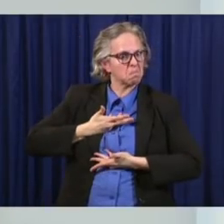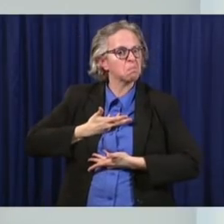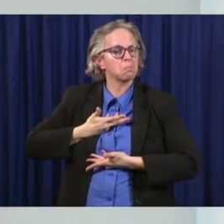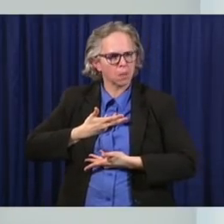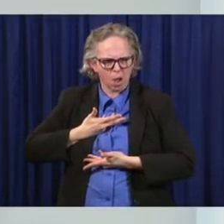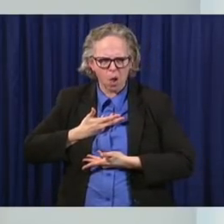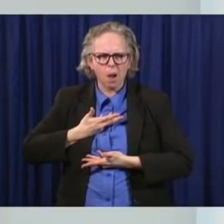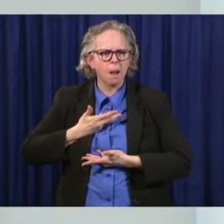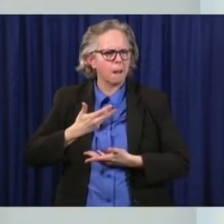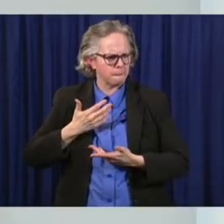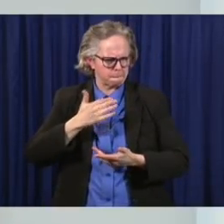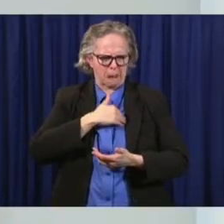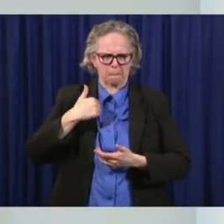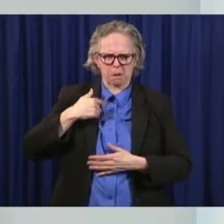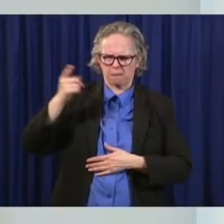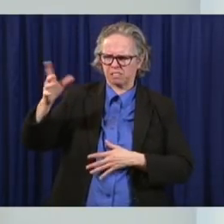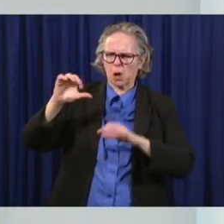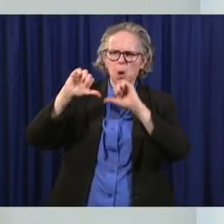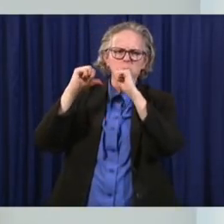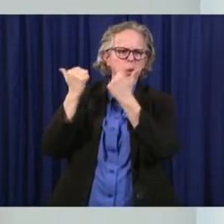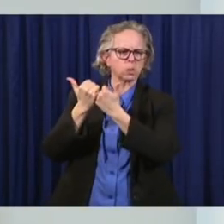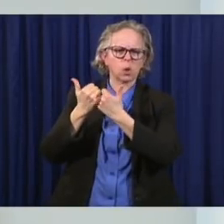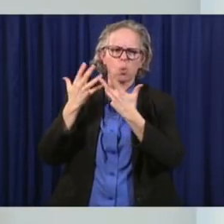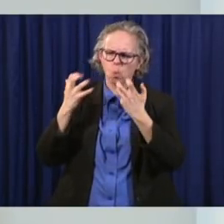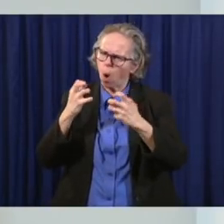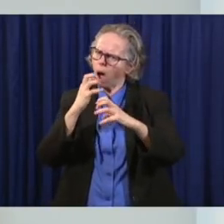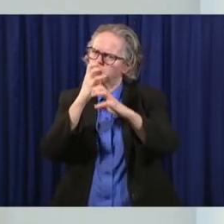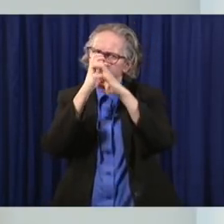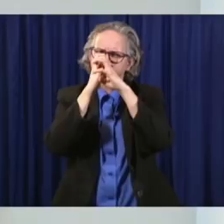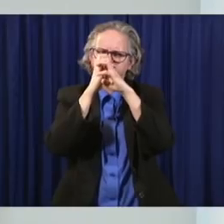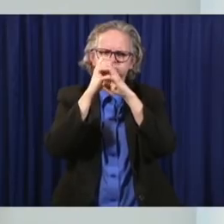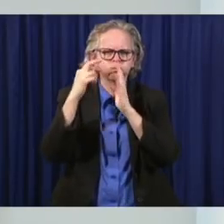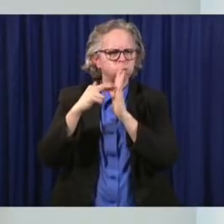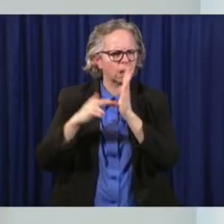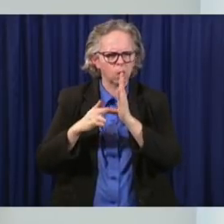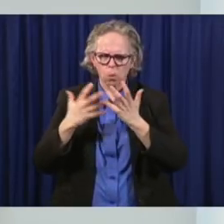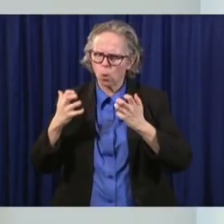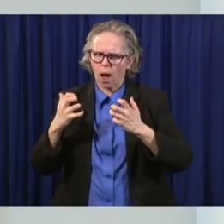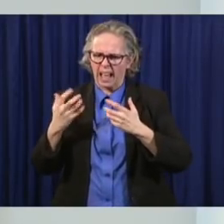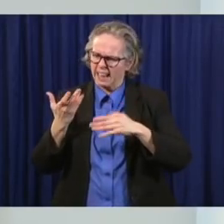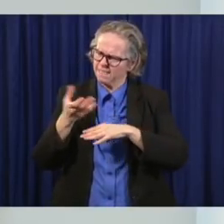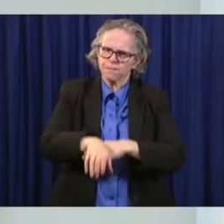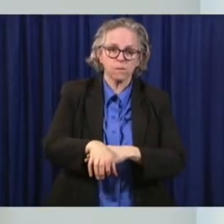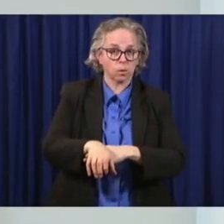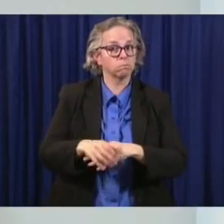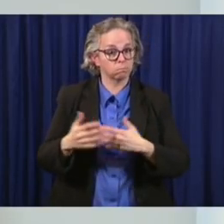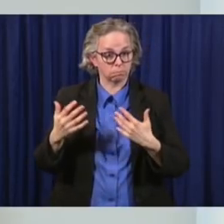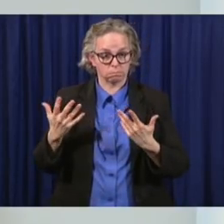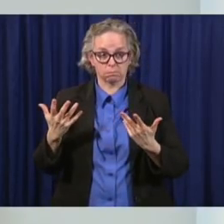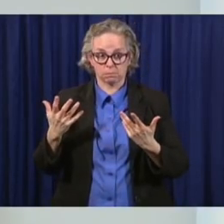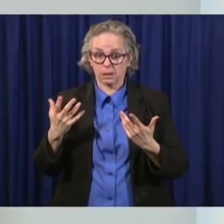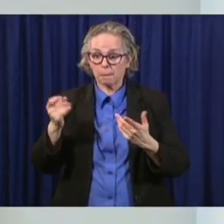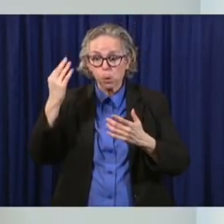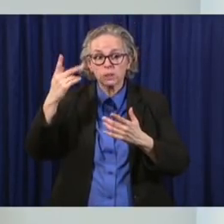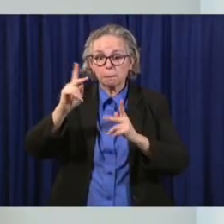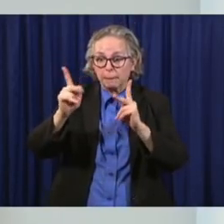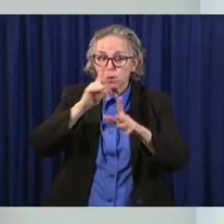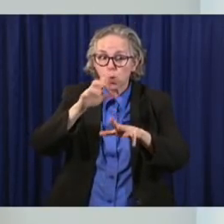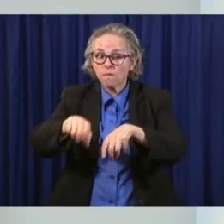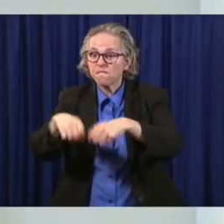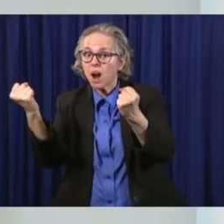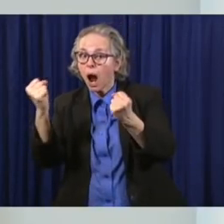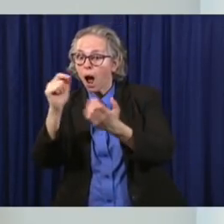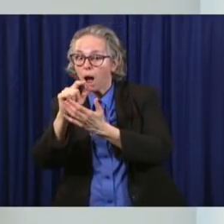to be strict rules, and they want those rules to be enforced and violators to be held accountable.